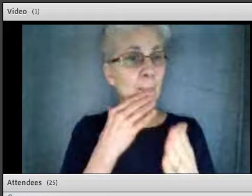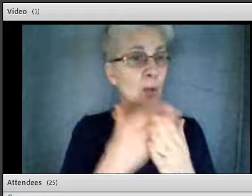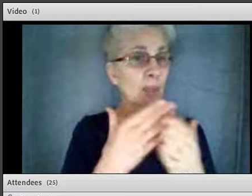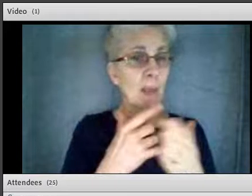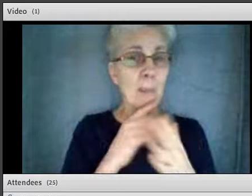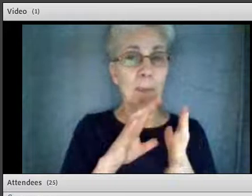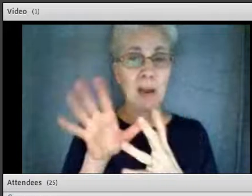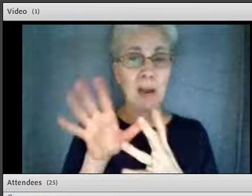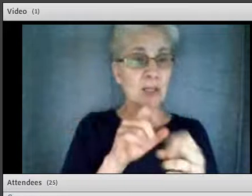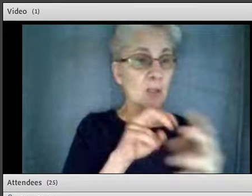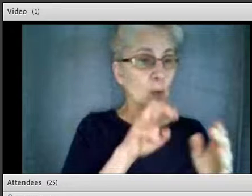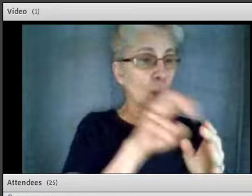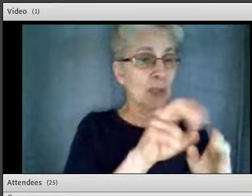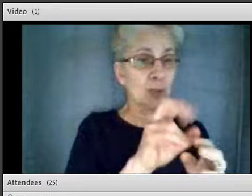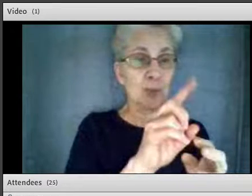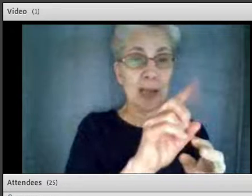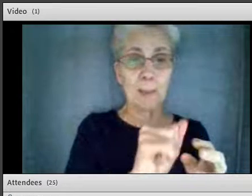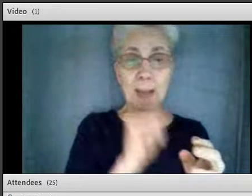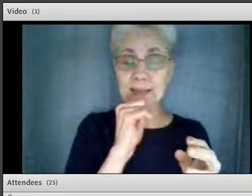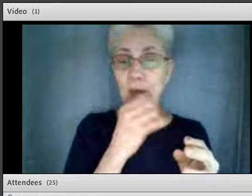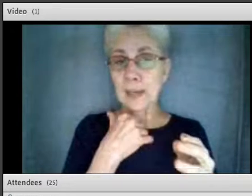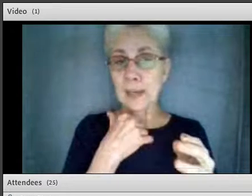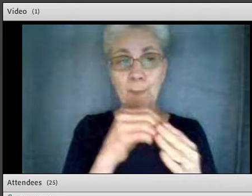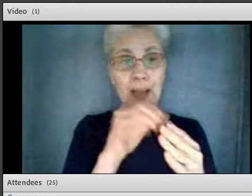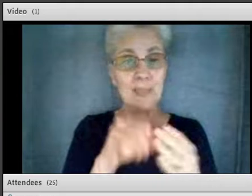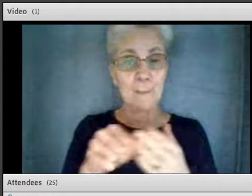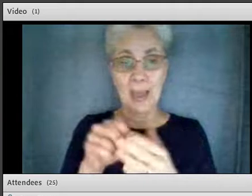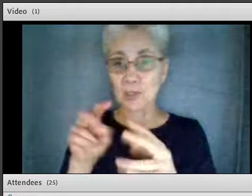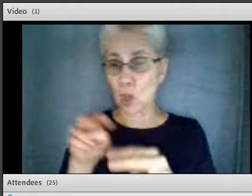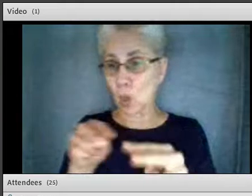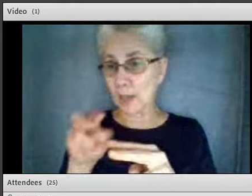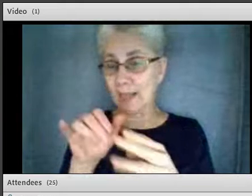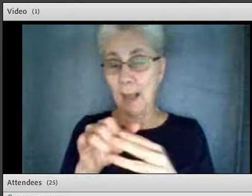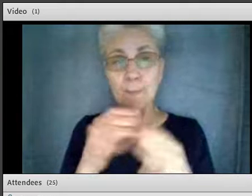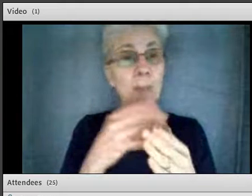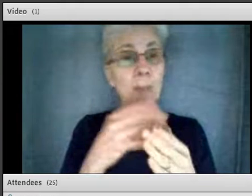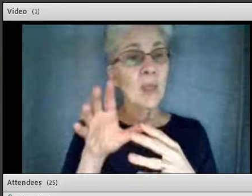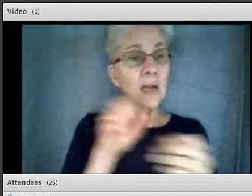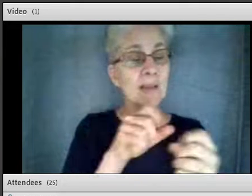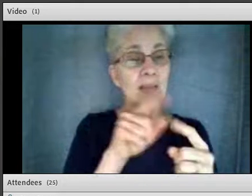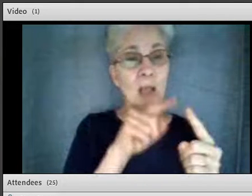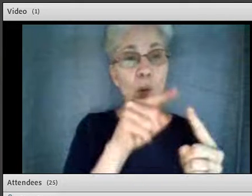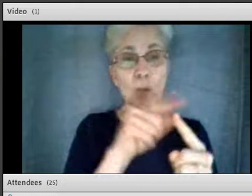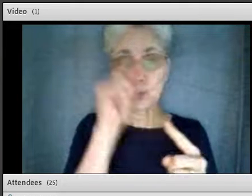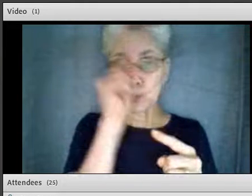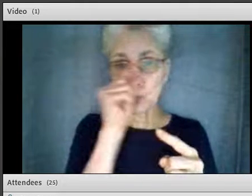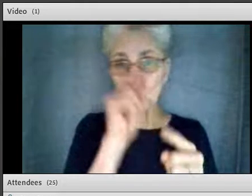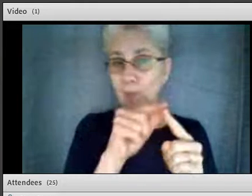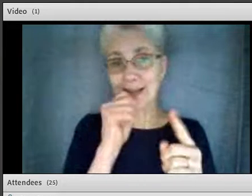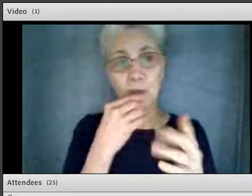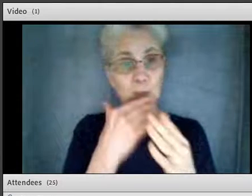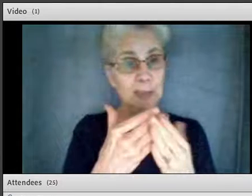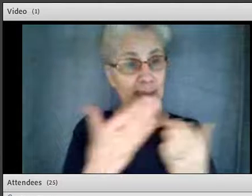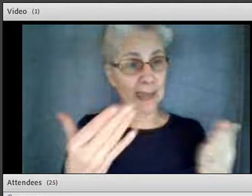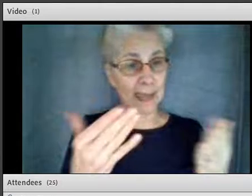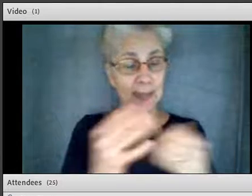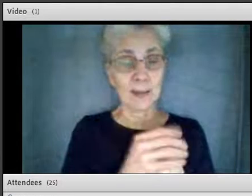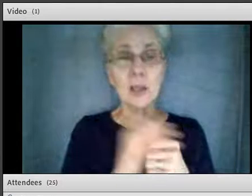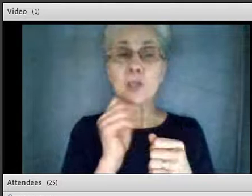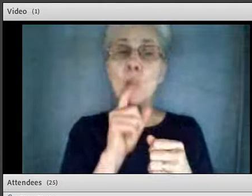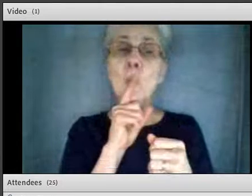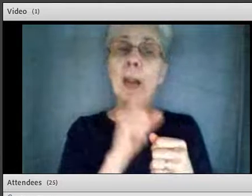need to be on that page that long. But maybe they're leaving and they're going to Google. That's not a good sign. So really looking through that. You can